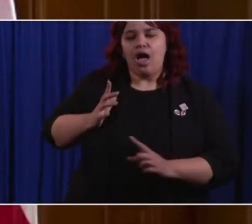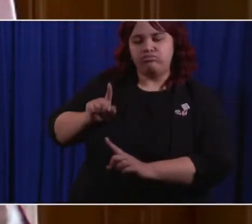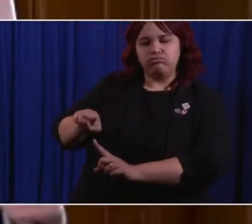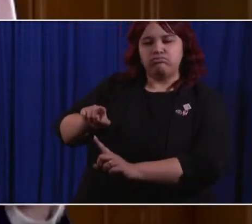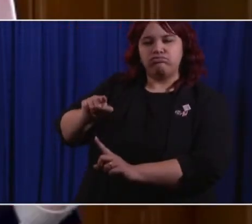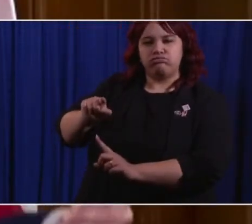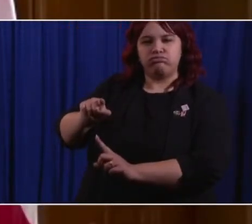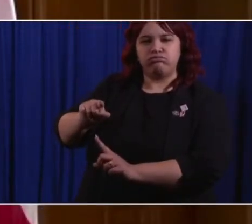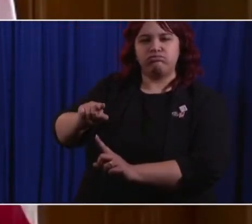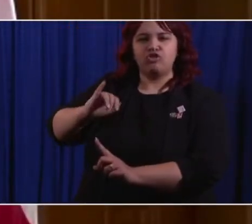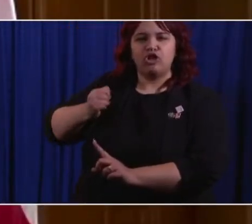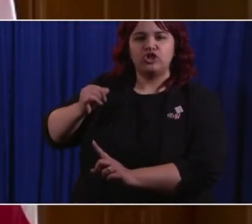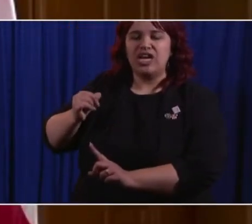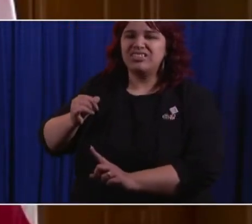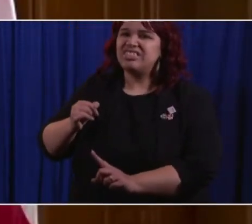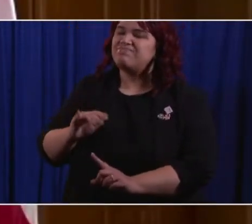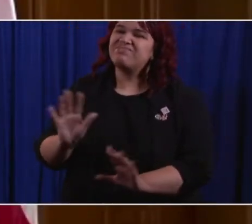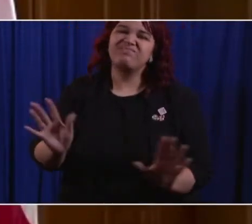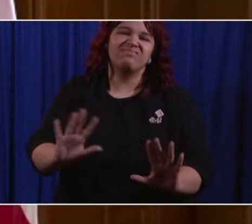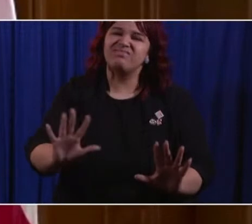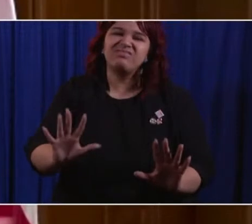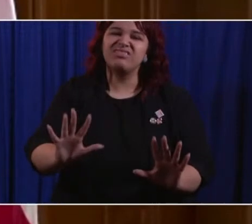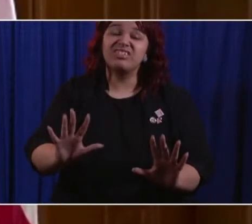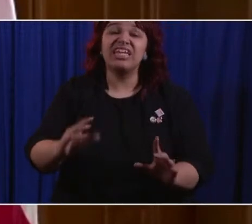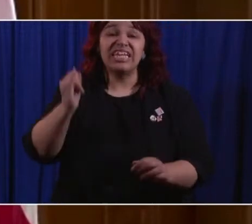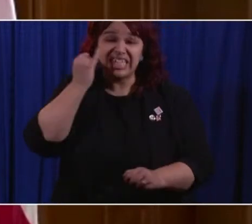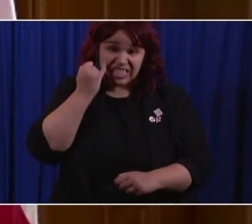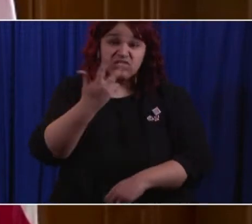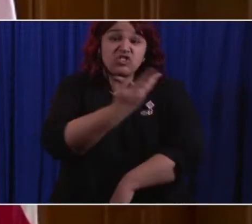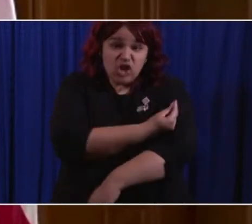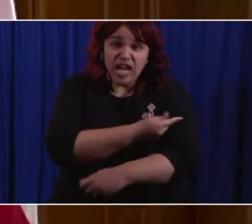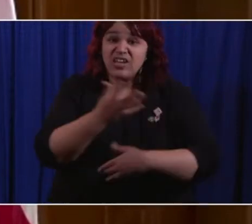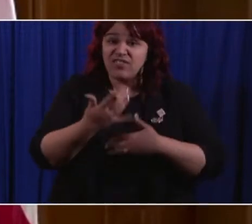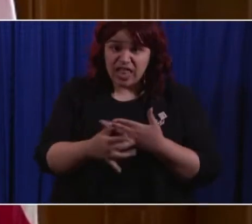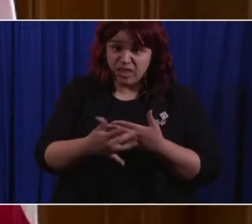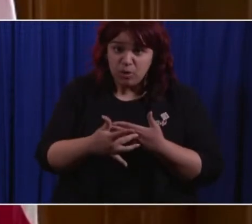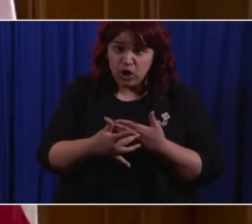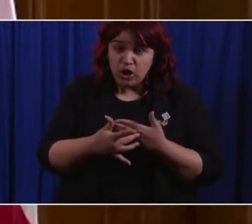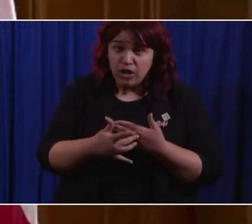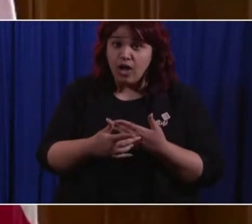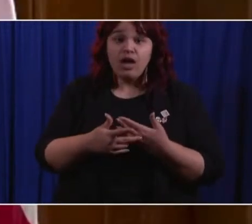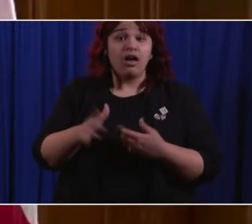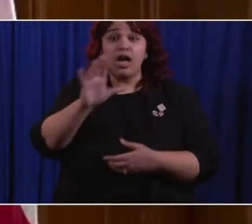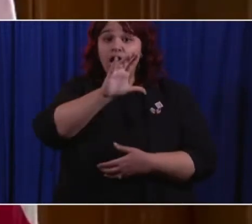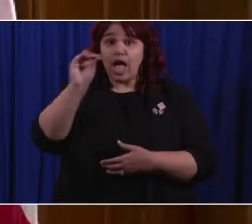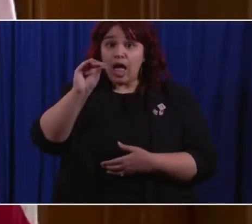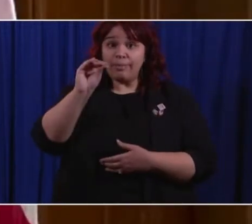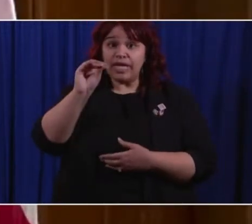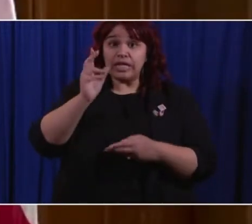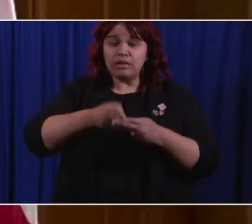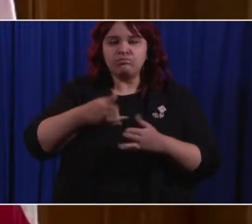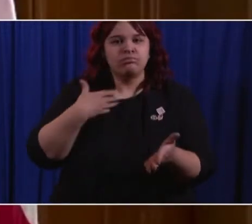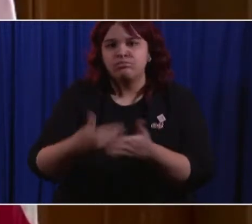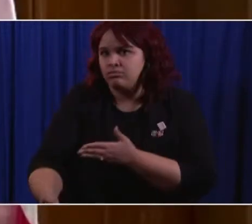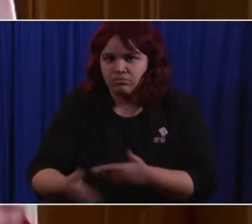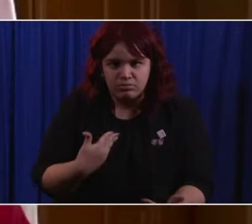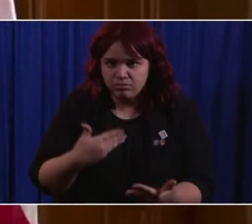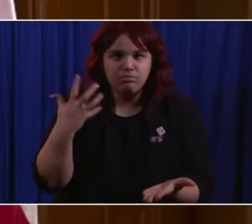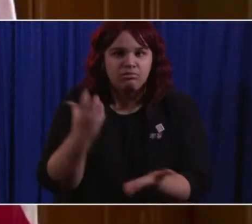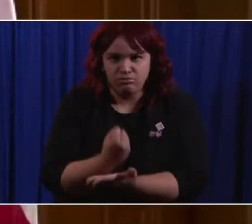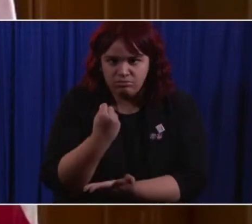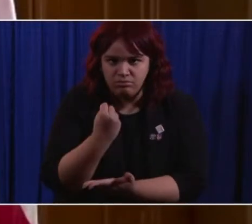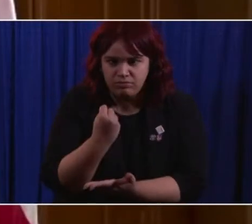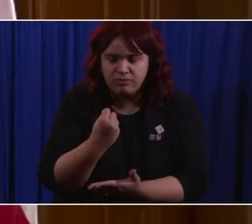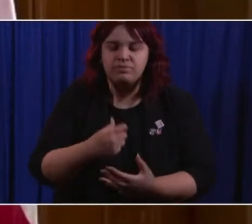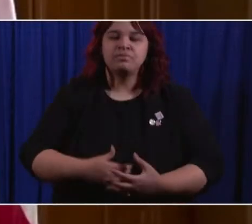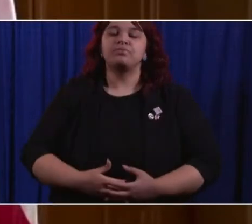get the second dose of the Moderna, the second dose of the Pfizer, we know that first dose, after a relatively